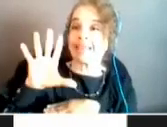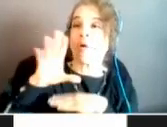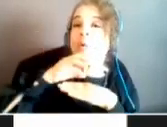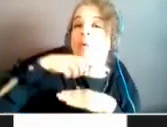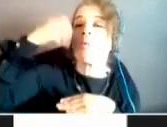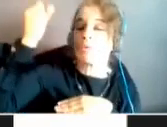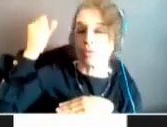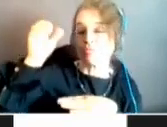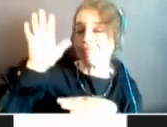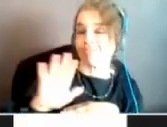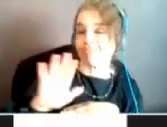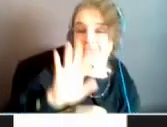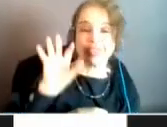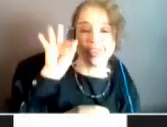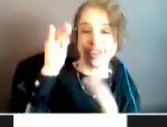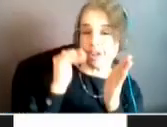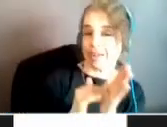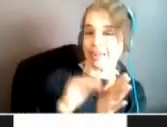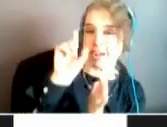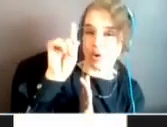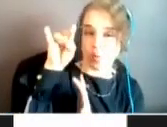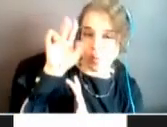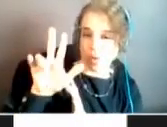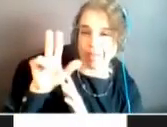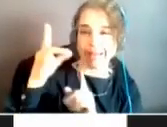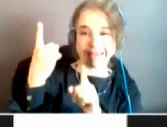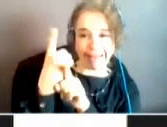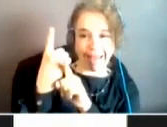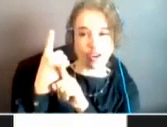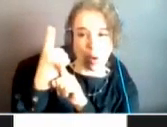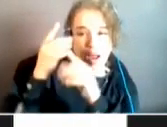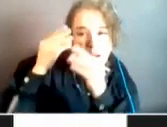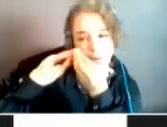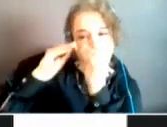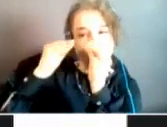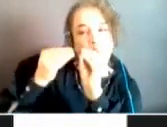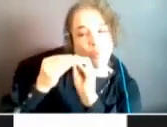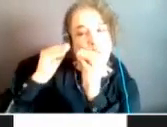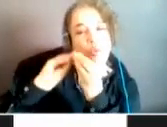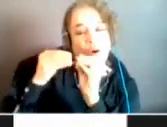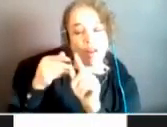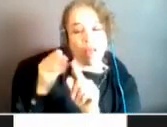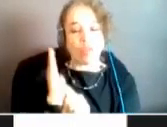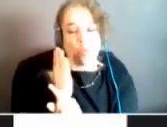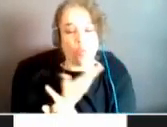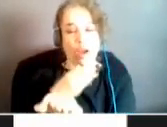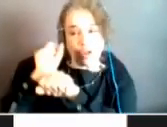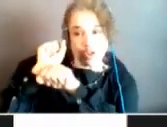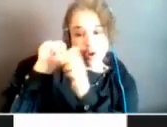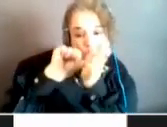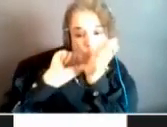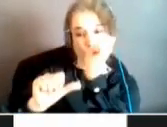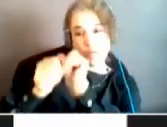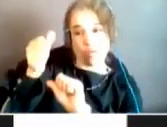was about 9,173 actual numbers. Although those of us who work in suicide